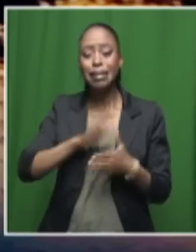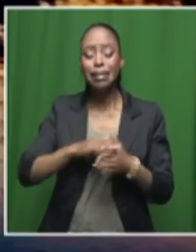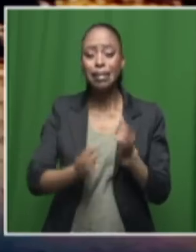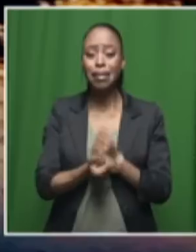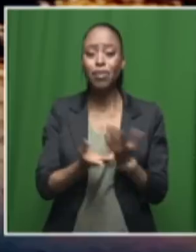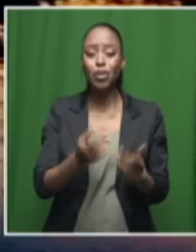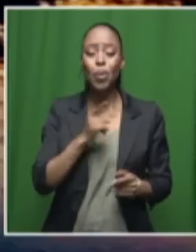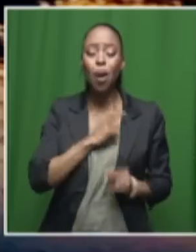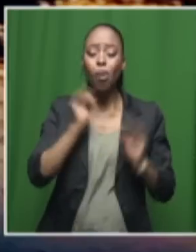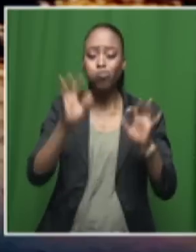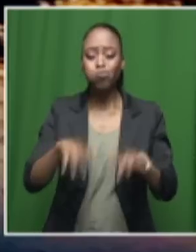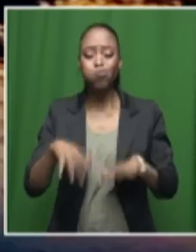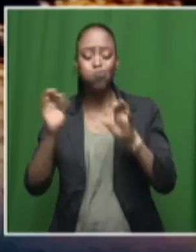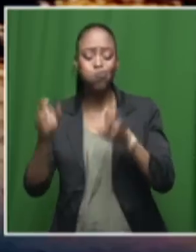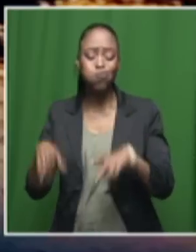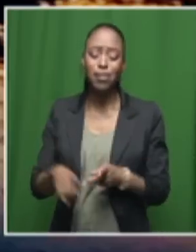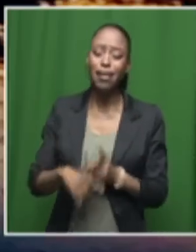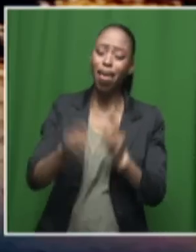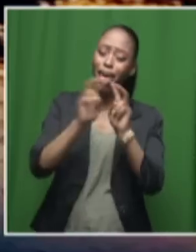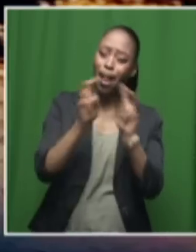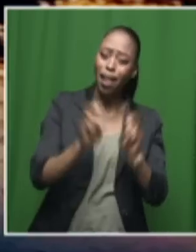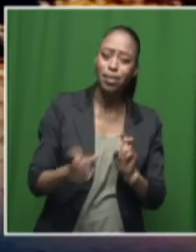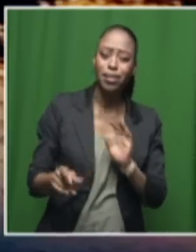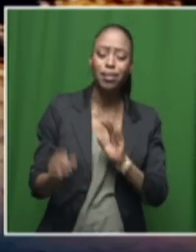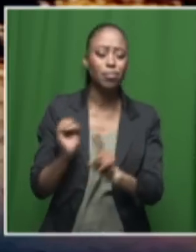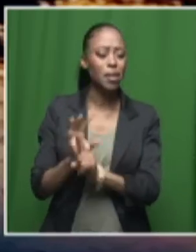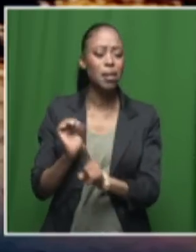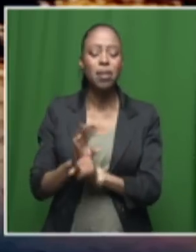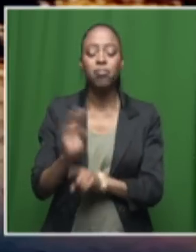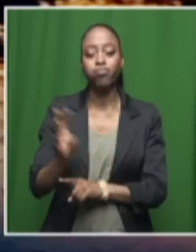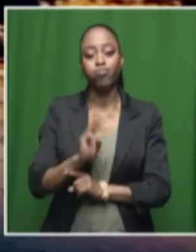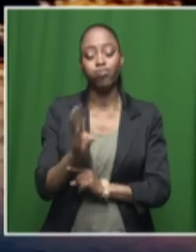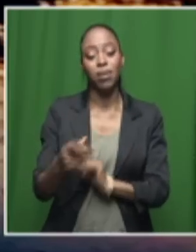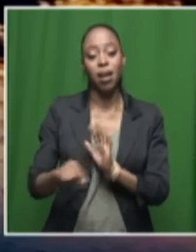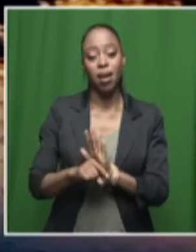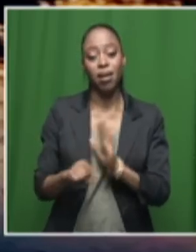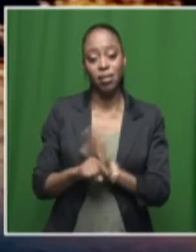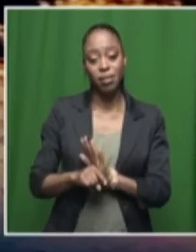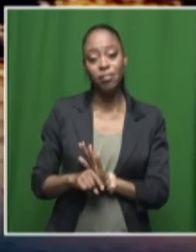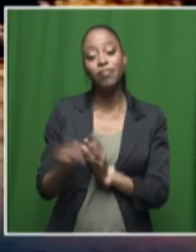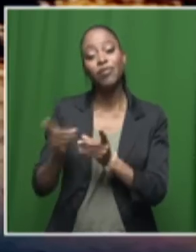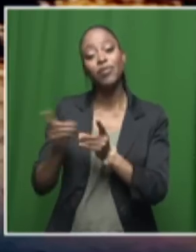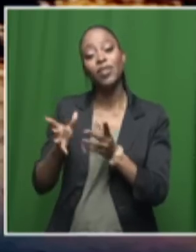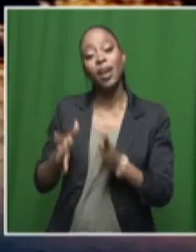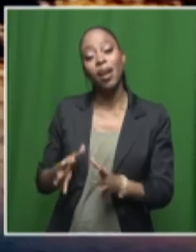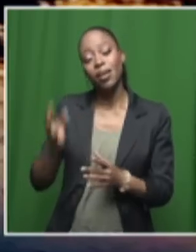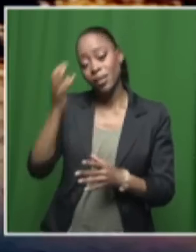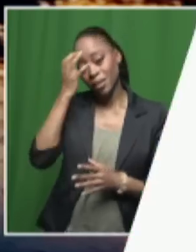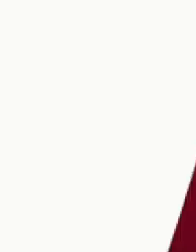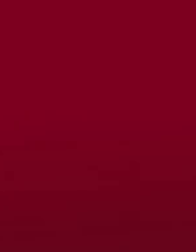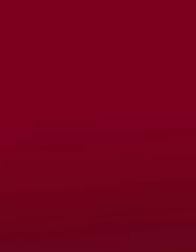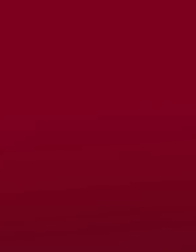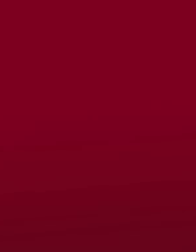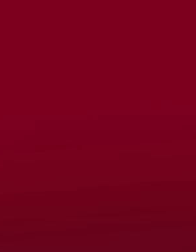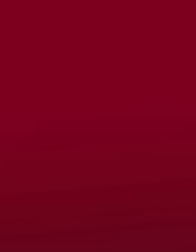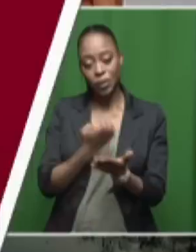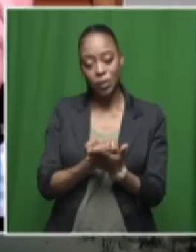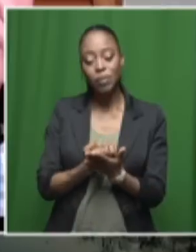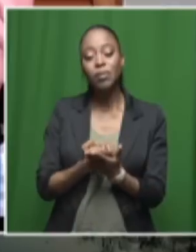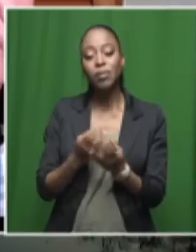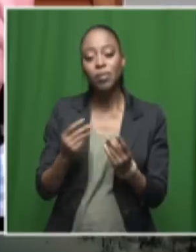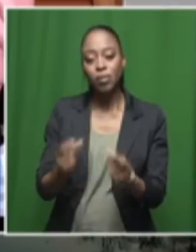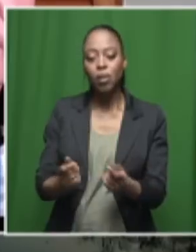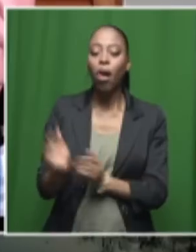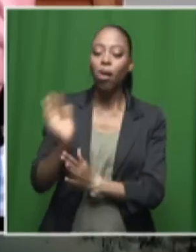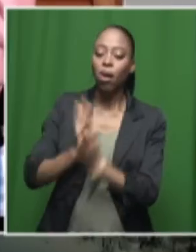the energy crisis that have a negative impact on the economy. But Dawie Roodt is with us, the Director and Chief Economist of Efficient, to talk a